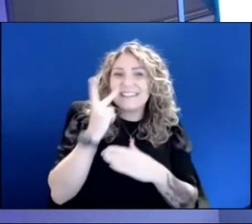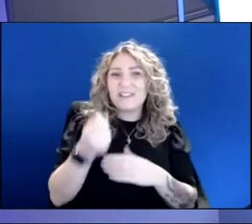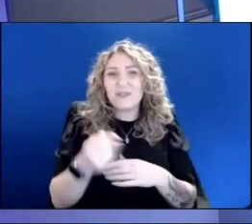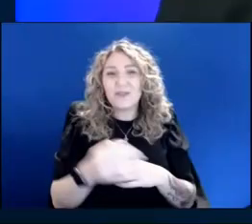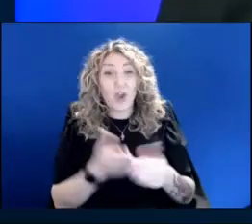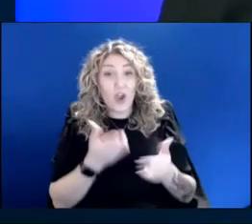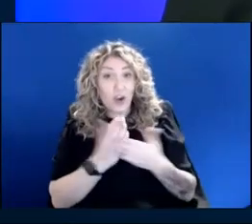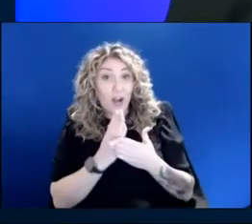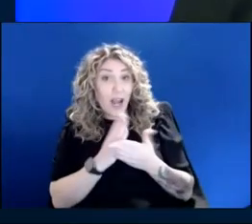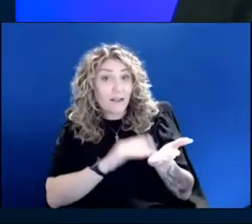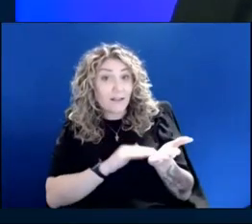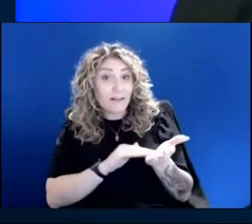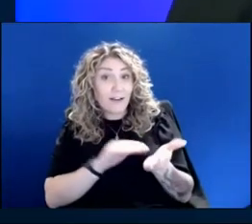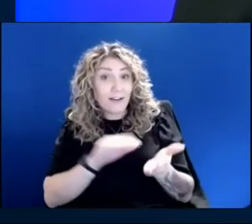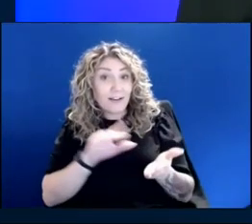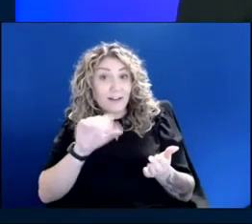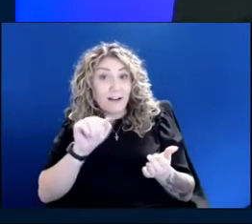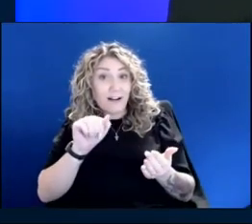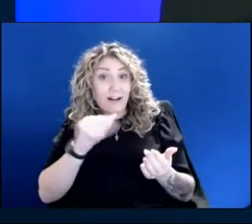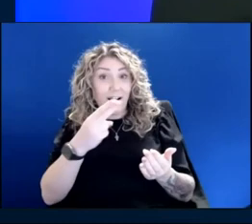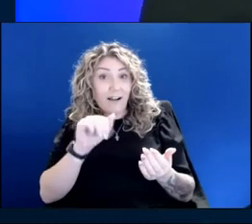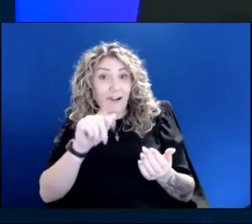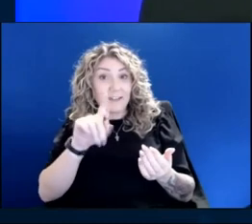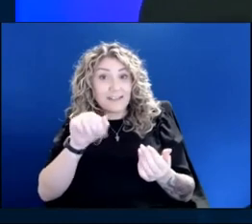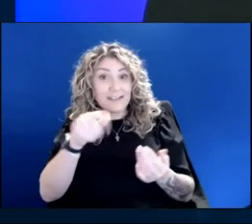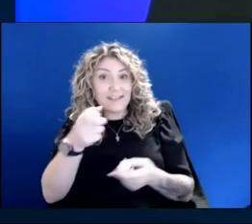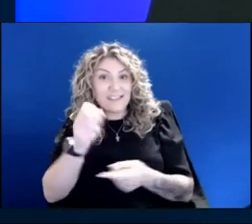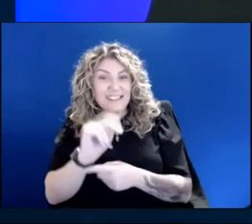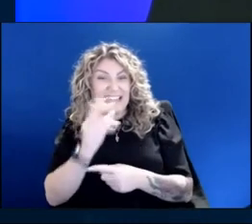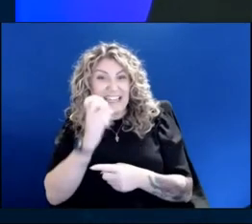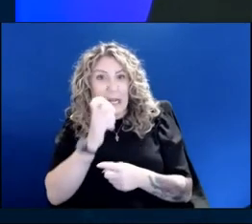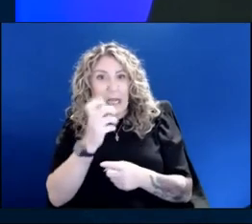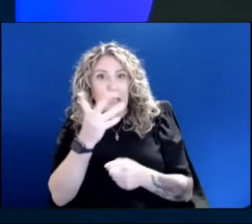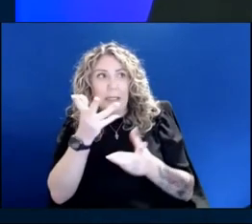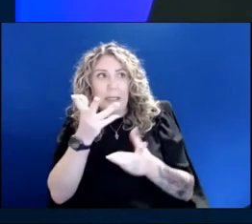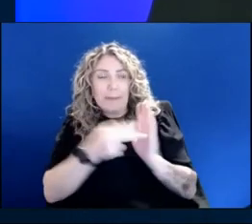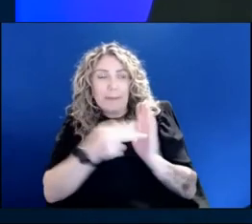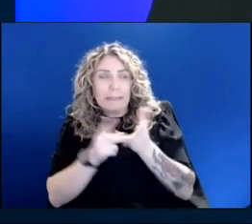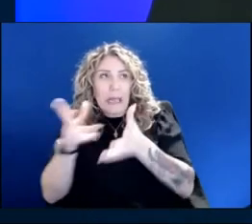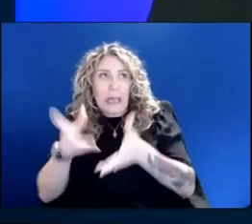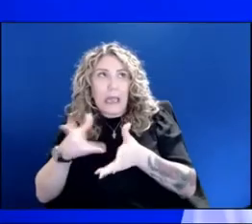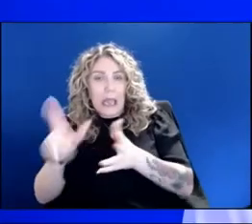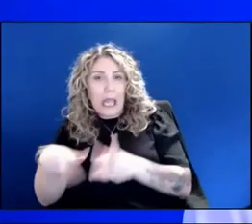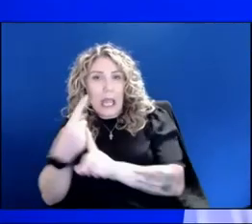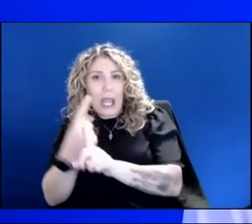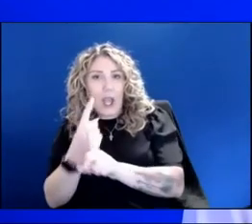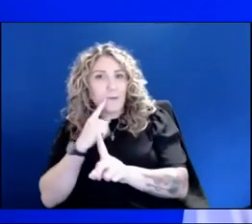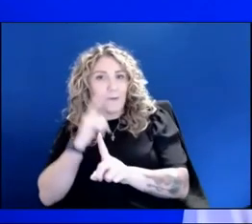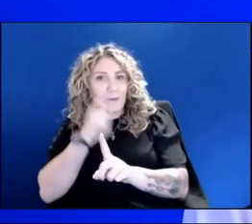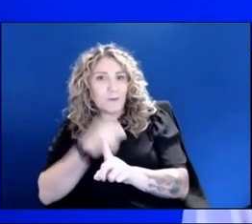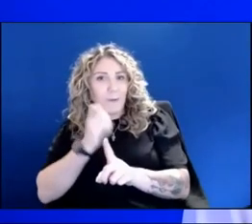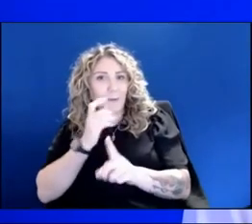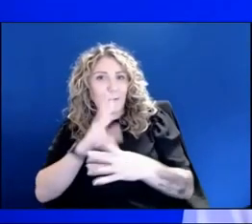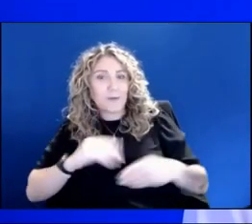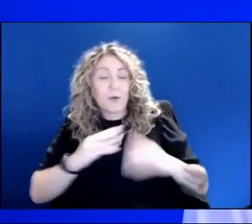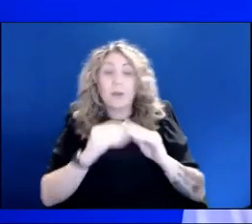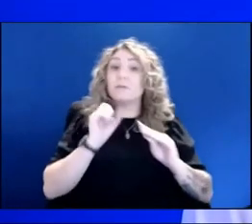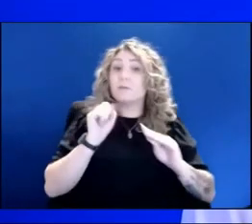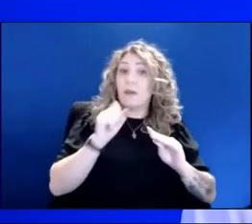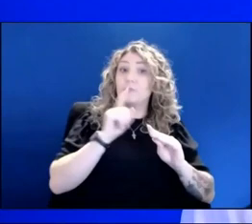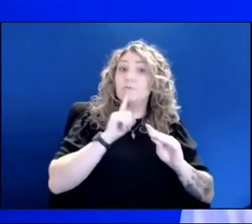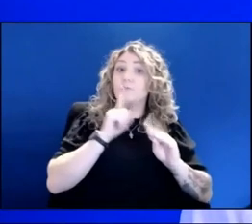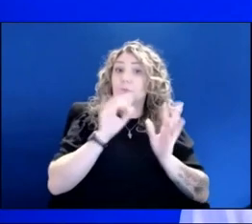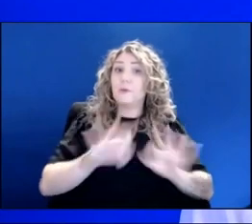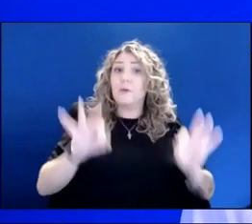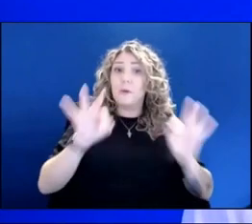Hawkinson, didn't mean to leave you out today. We just had kind of a cool story, right? Good story, interesting. I think it's extremely important, you know. We know that organ donation is